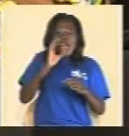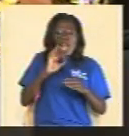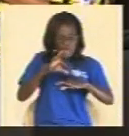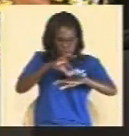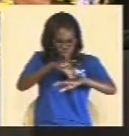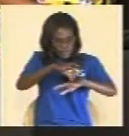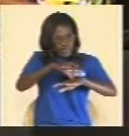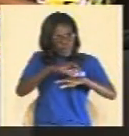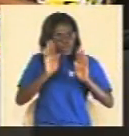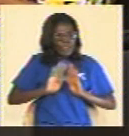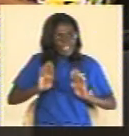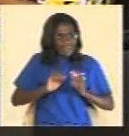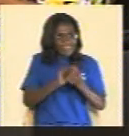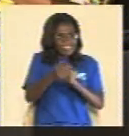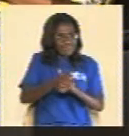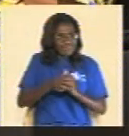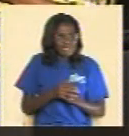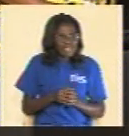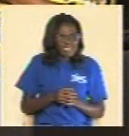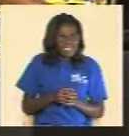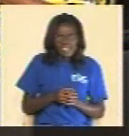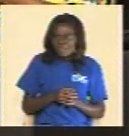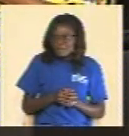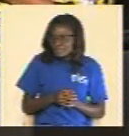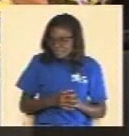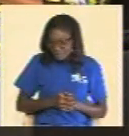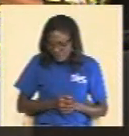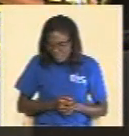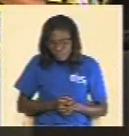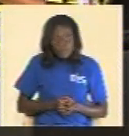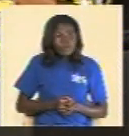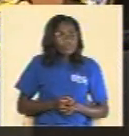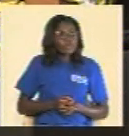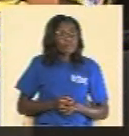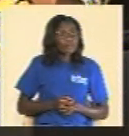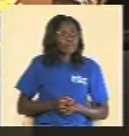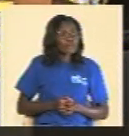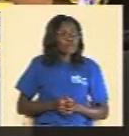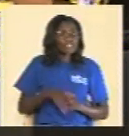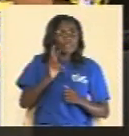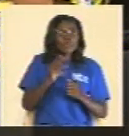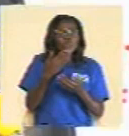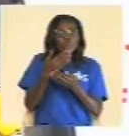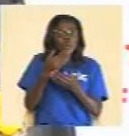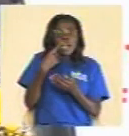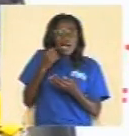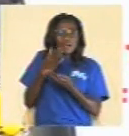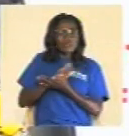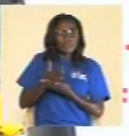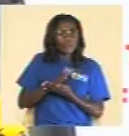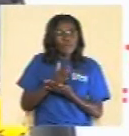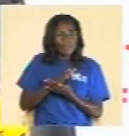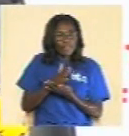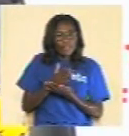we don't warn patient about it, they might actually stop treatment. And then for some medication,